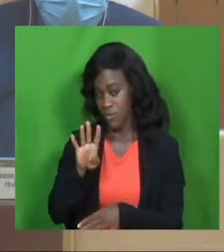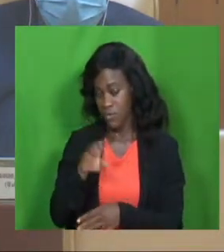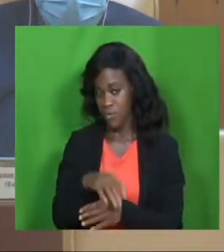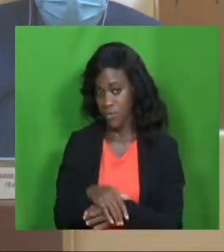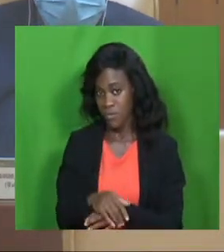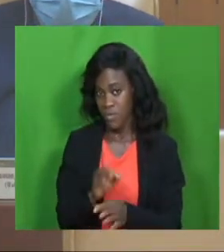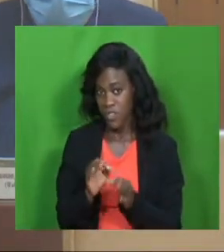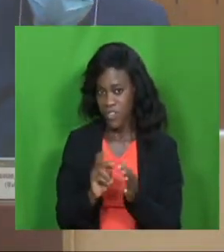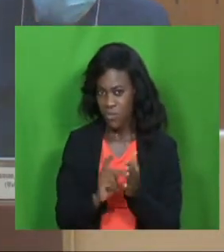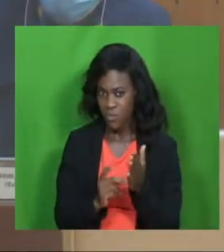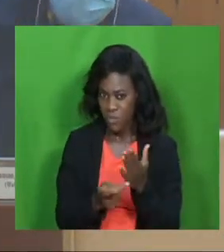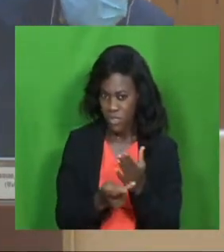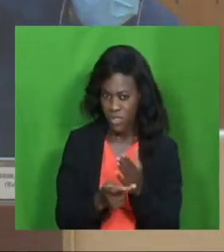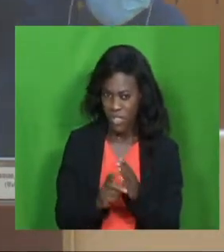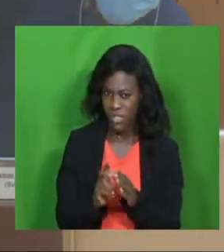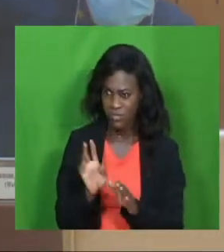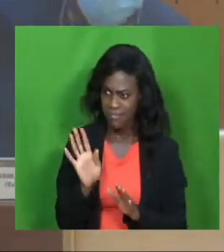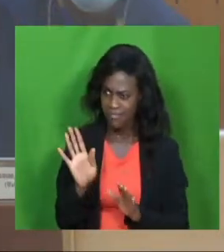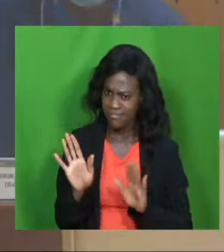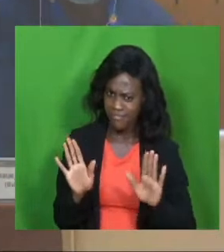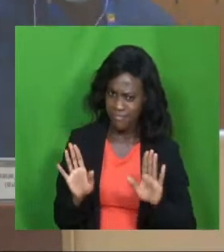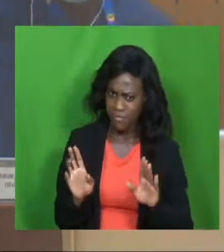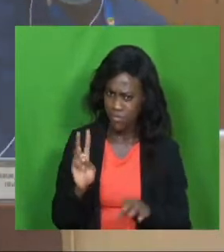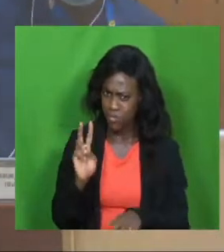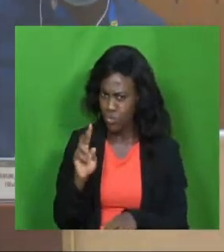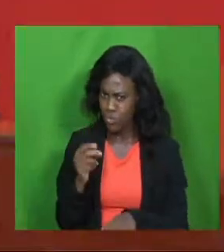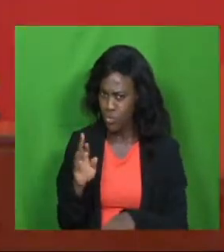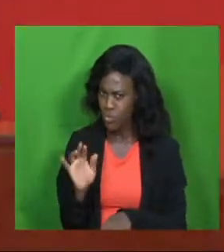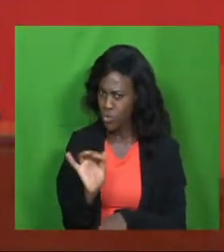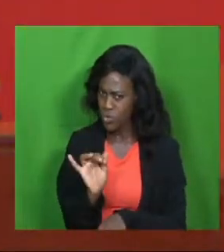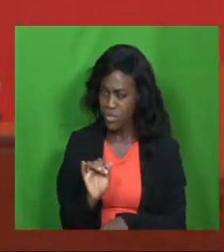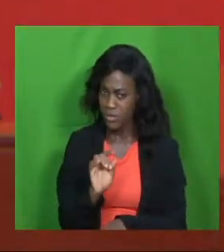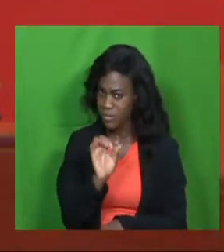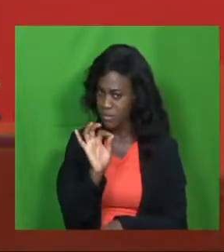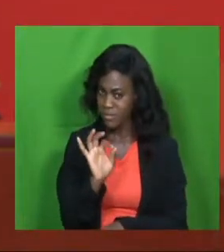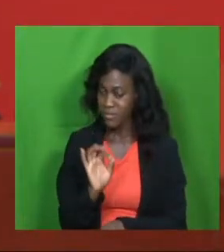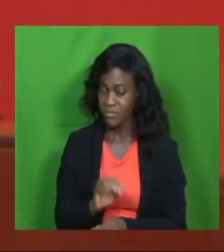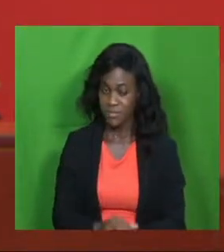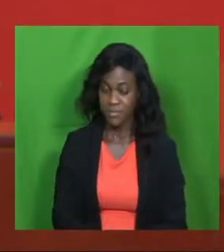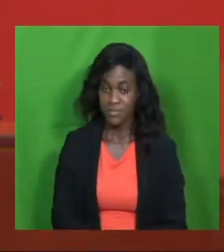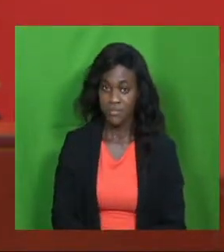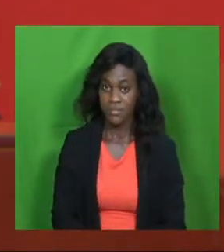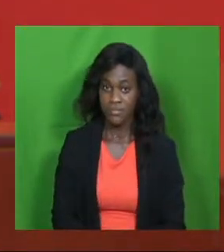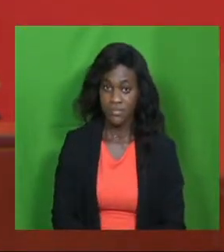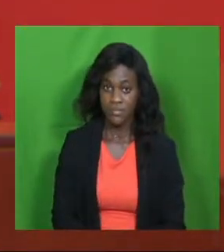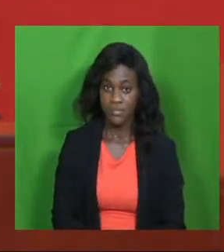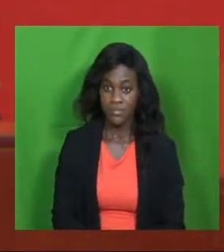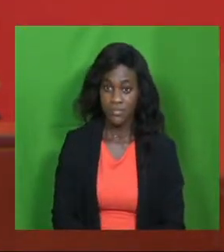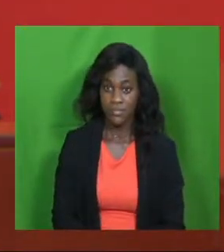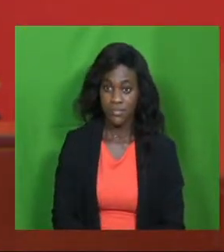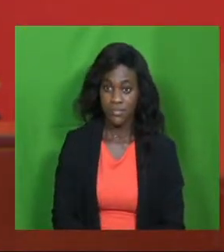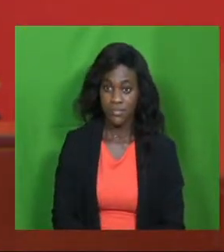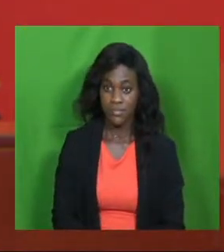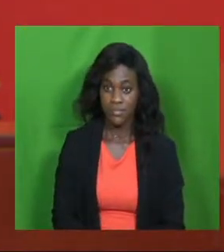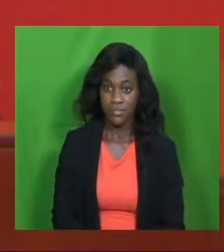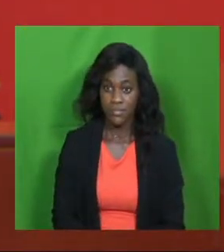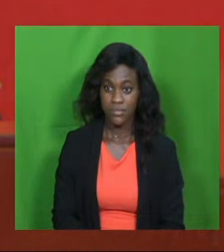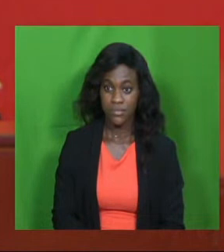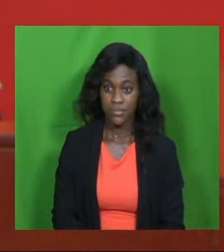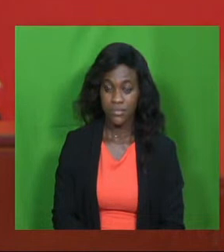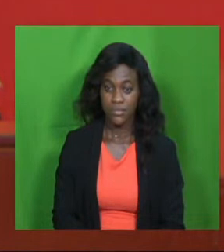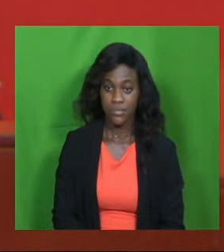Thank you, Minister. Thank you, Right Honorable Speaker. Yes, Honorable Minister. You appear to have done a double